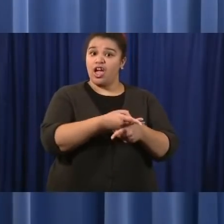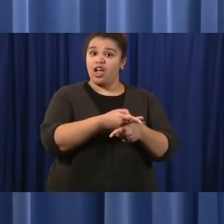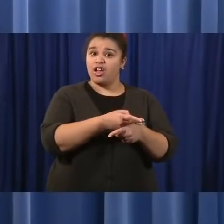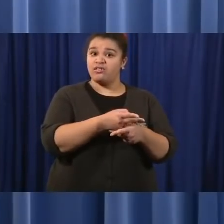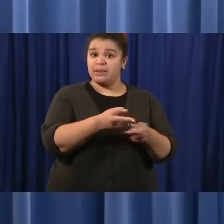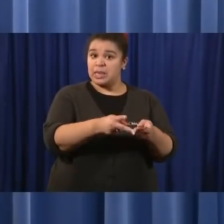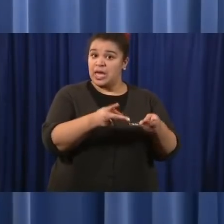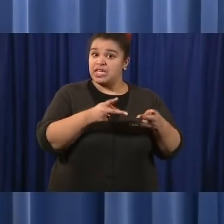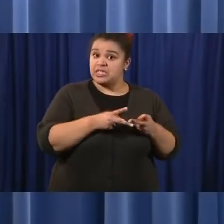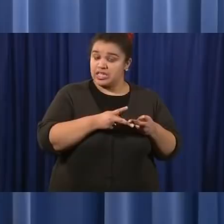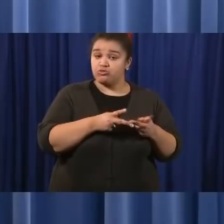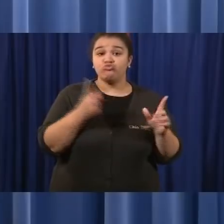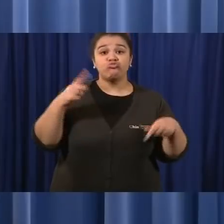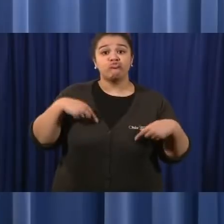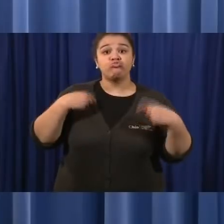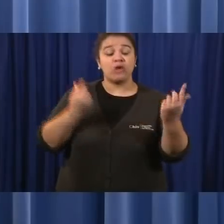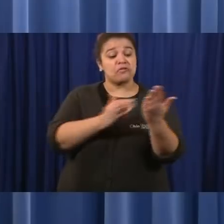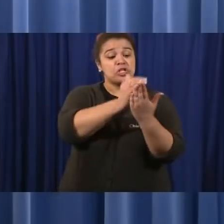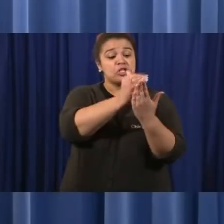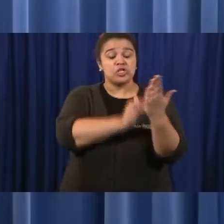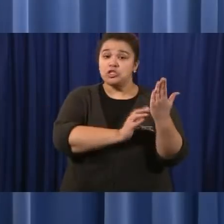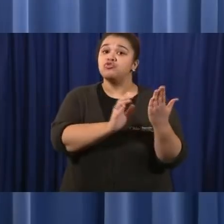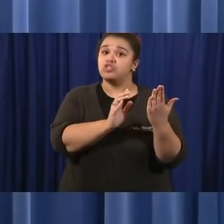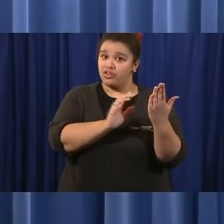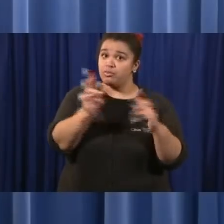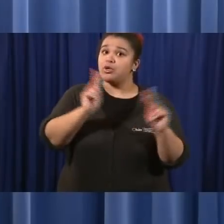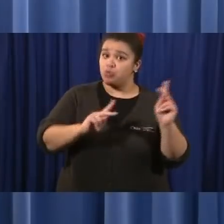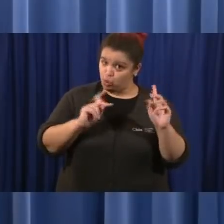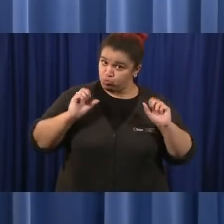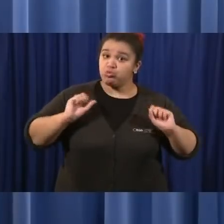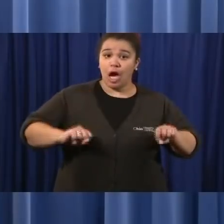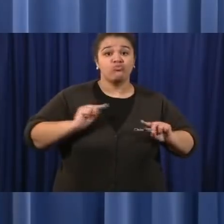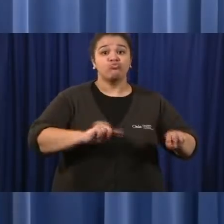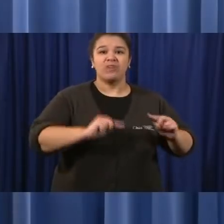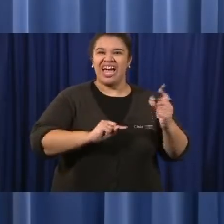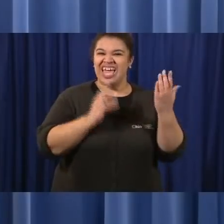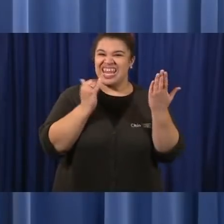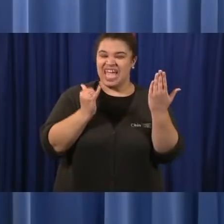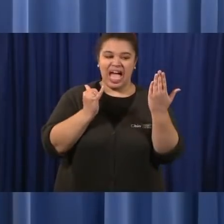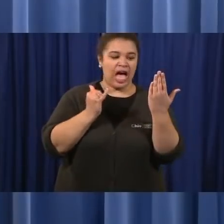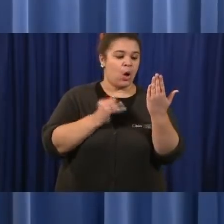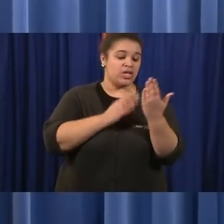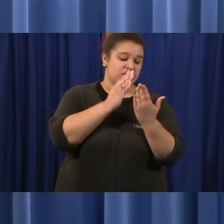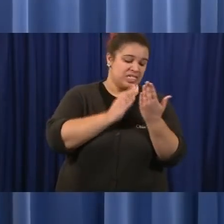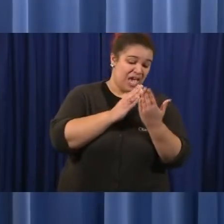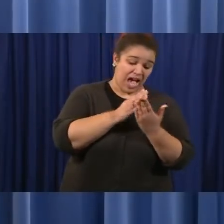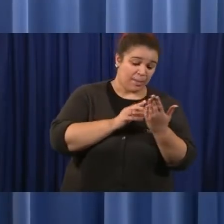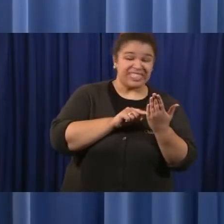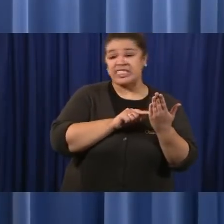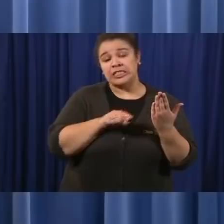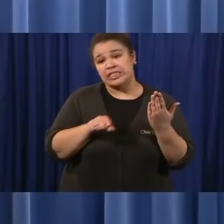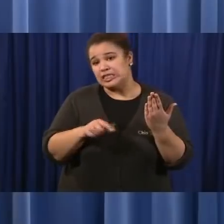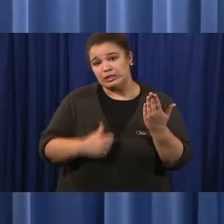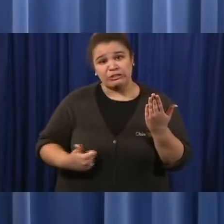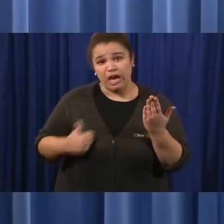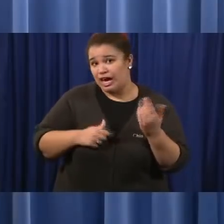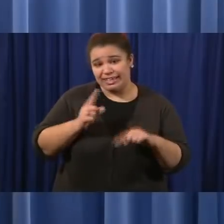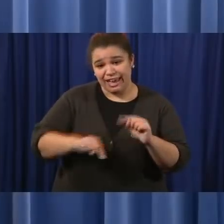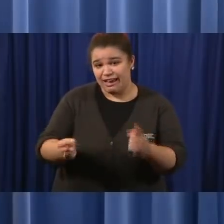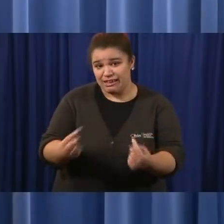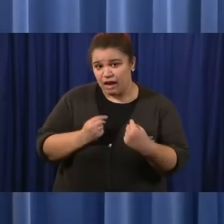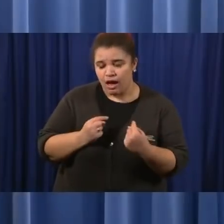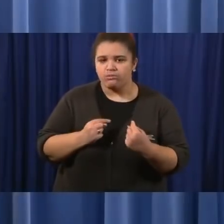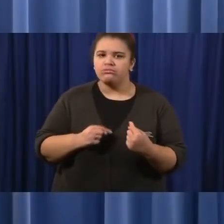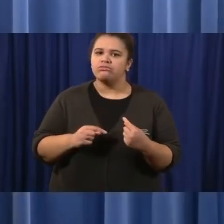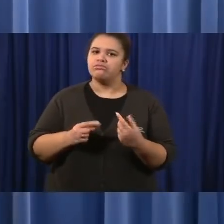child care centers in order to reduce their class sizes. Does the state have any guidance on how child care centers should do that? Do you expect to